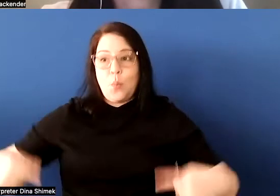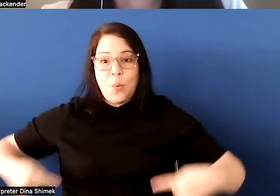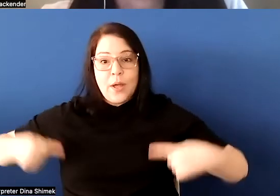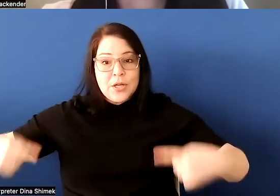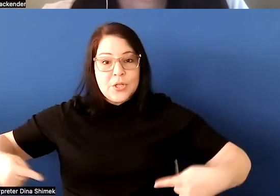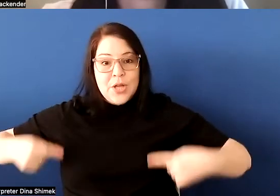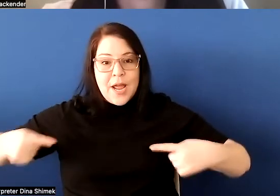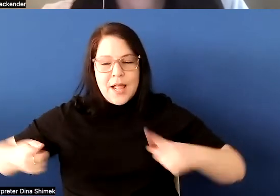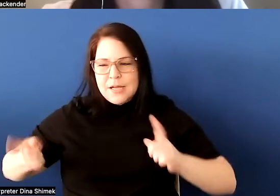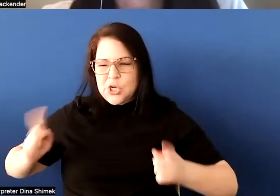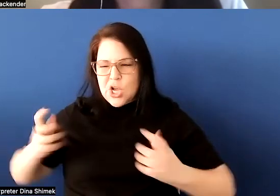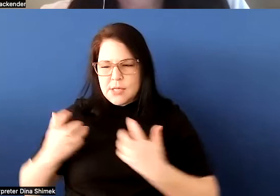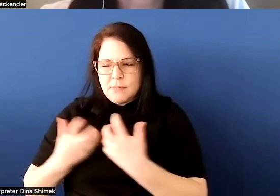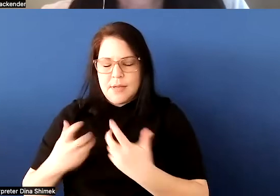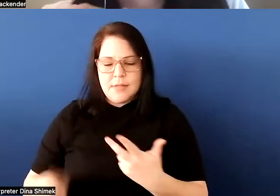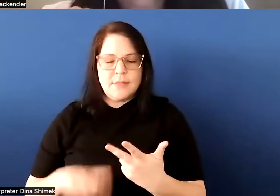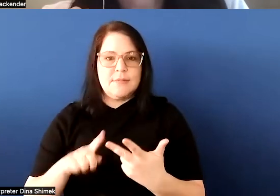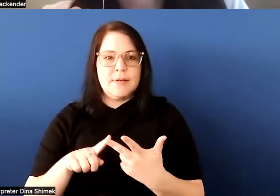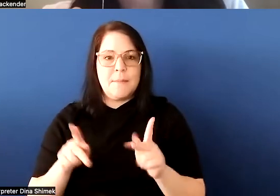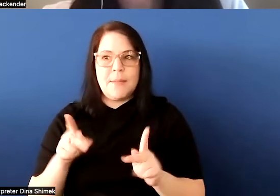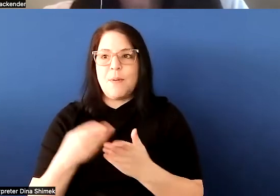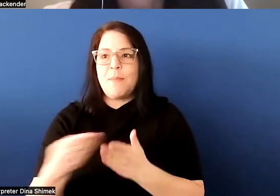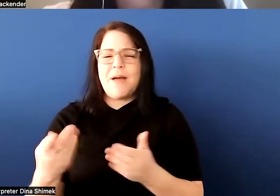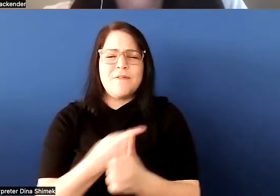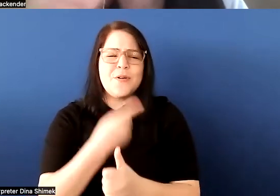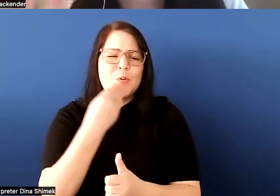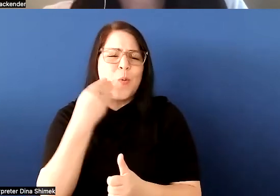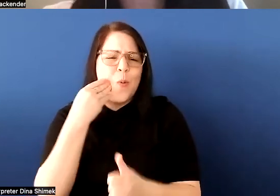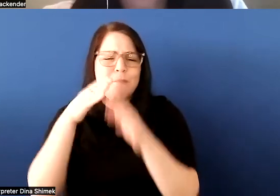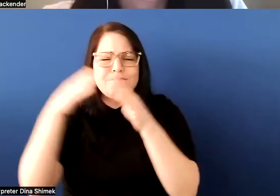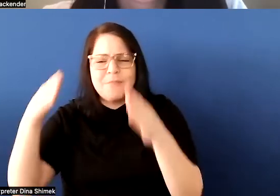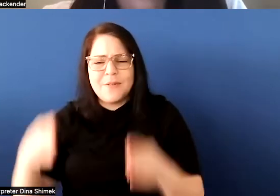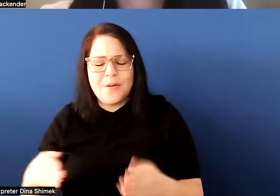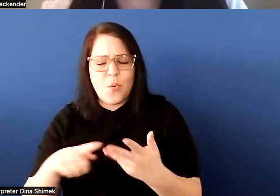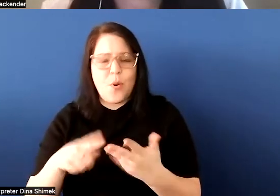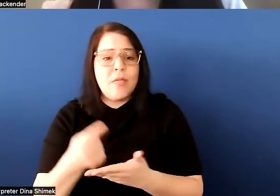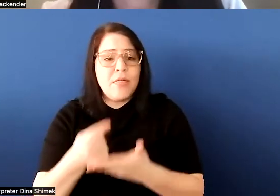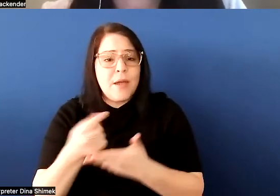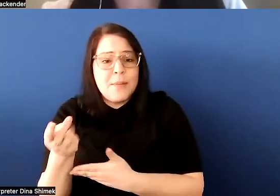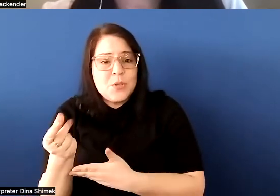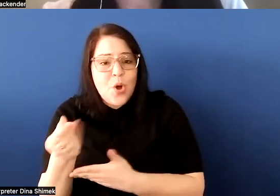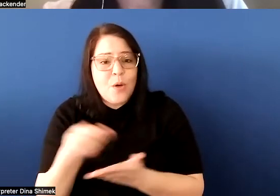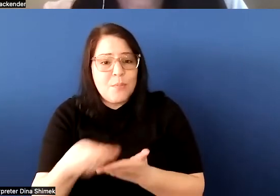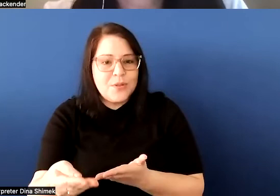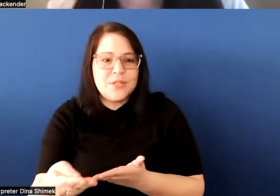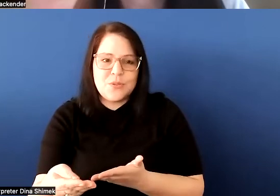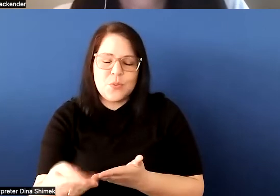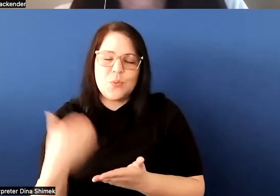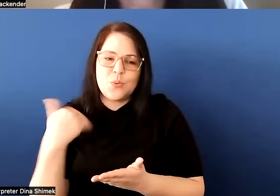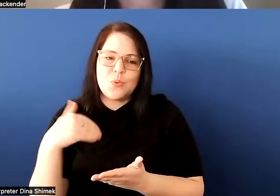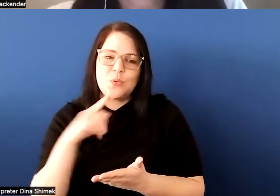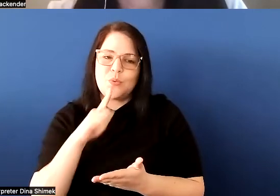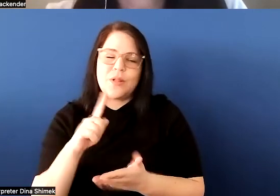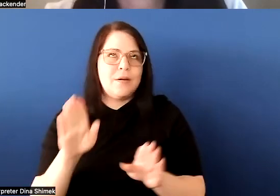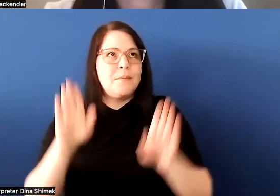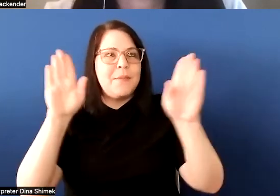wheelchair adjustments. We've heard of people buying their first home or a therapy dog. It really is just so great.